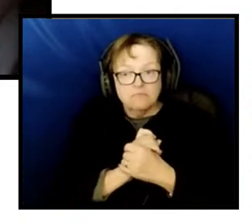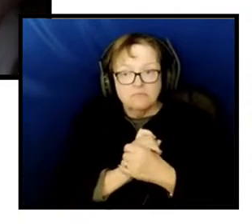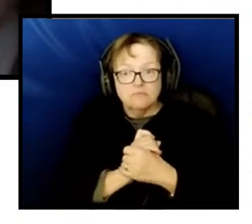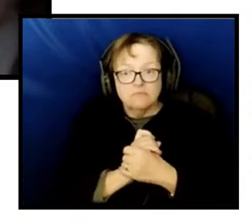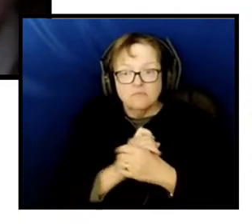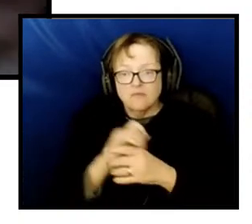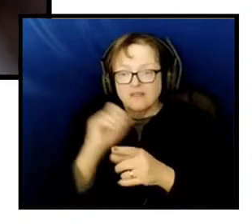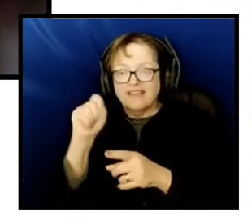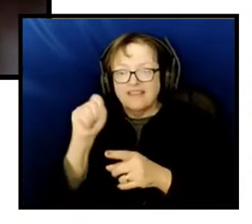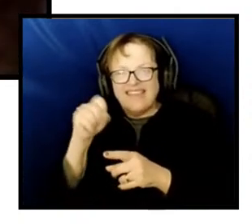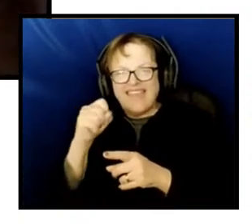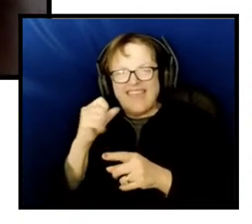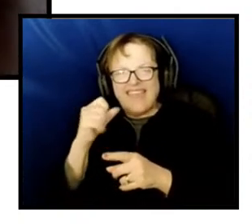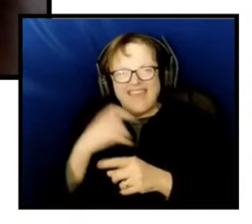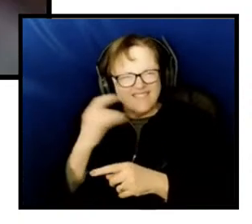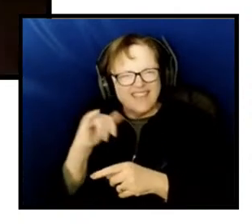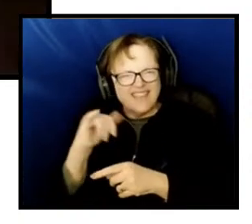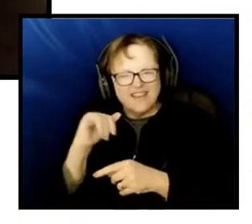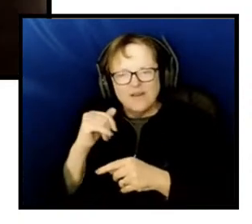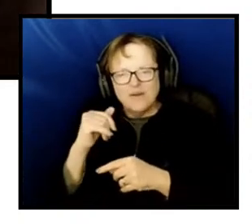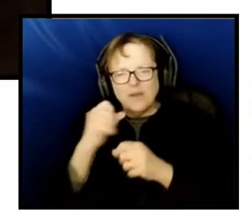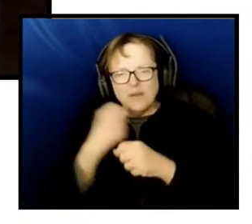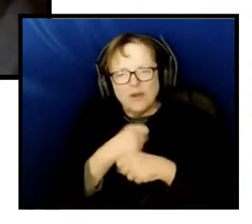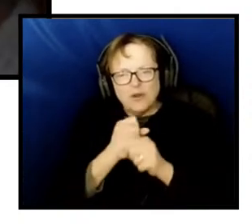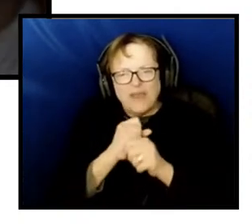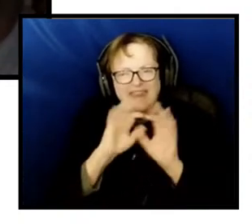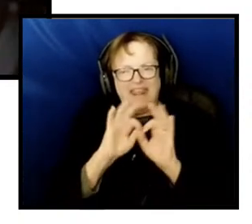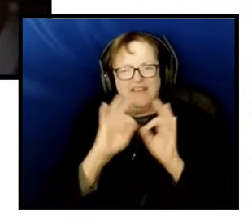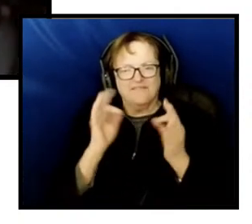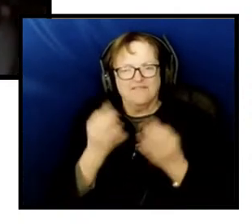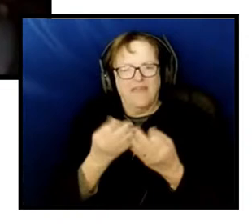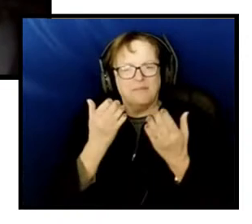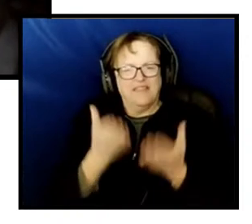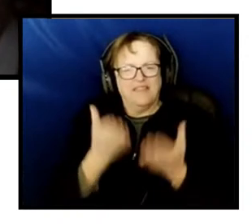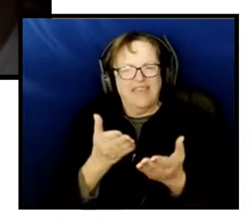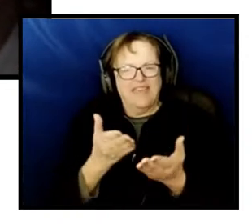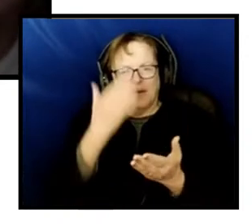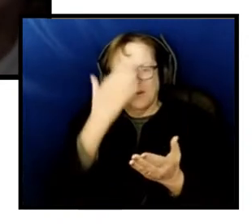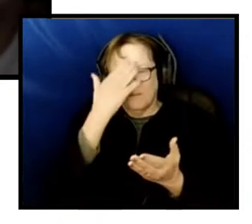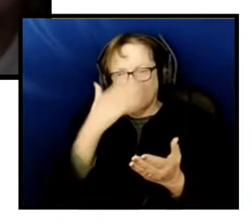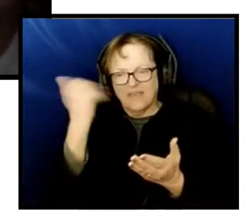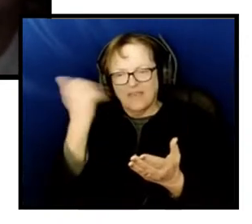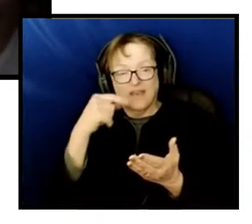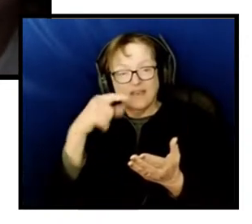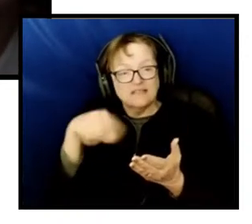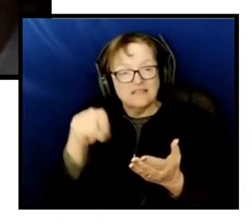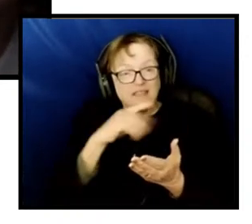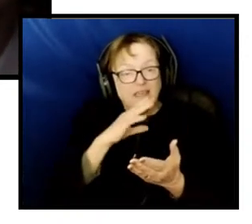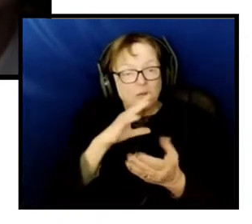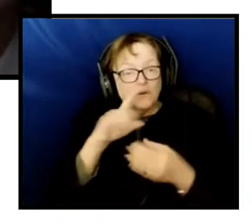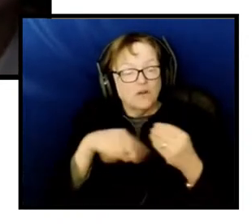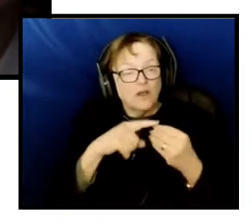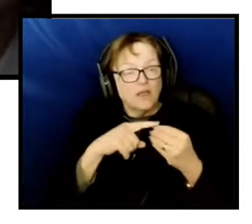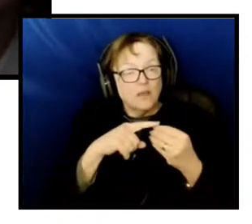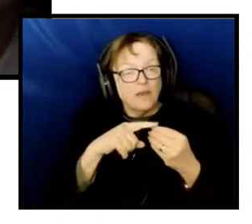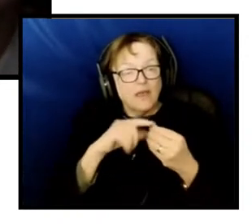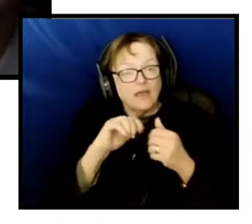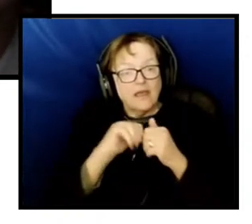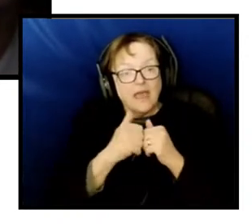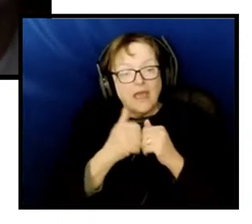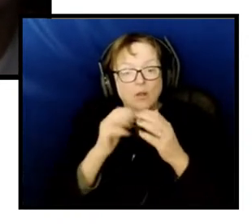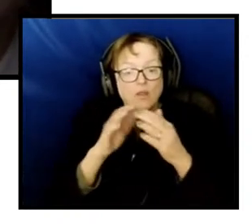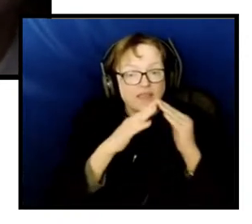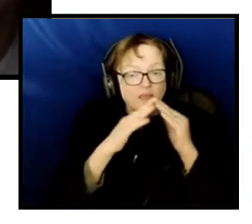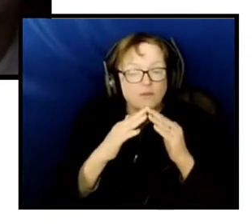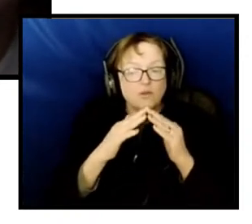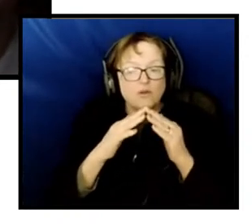Yeah, felt like we were creating like a whole family there, especially since they were talking about like, you know, how their community, their